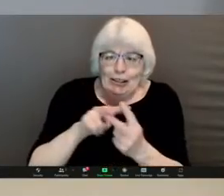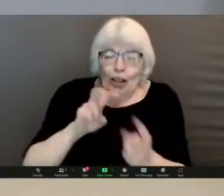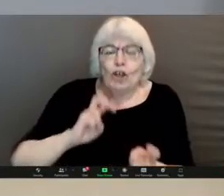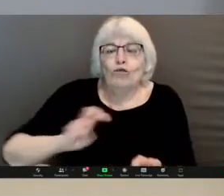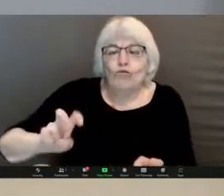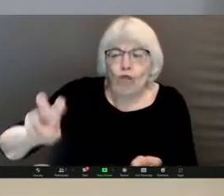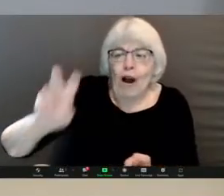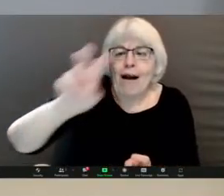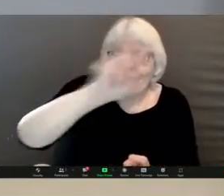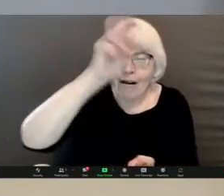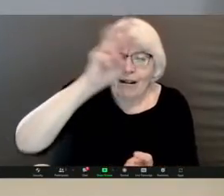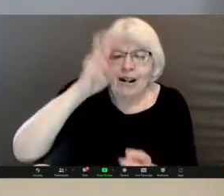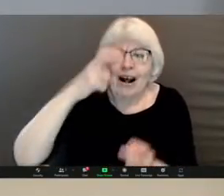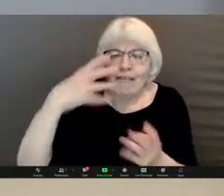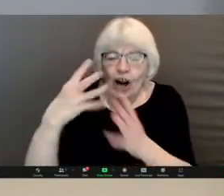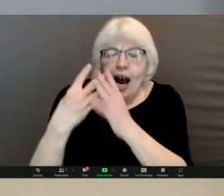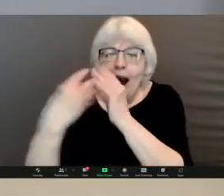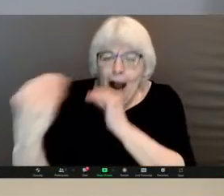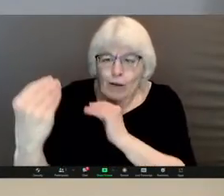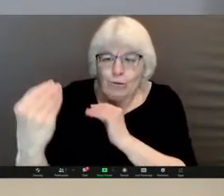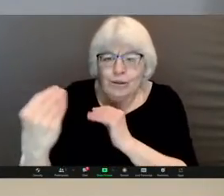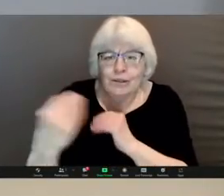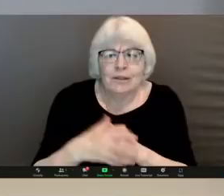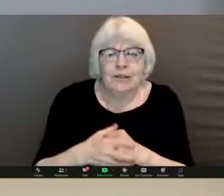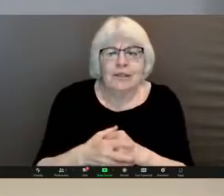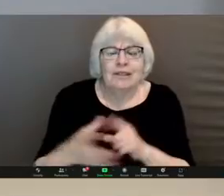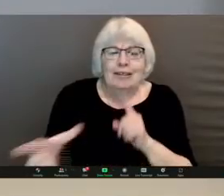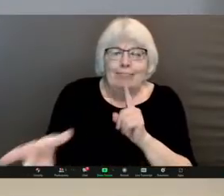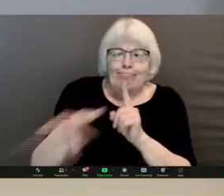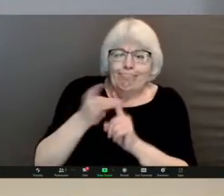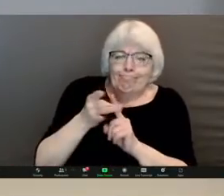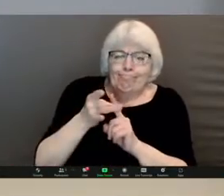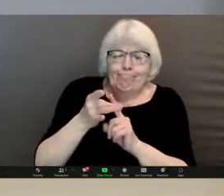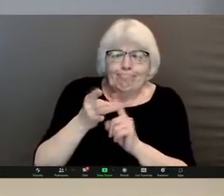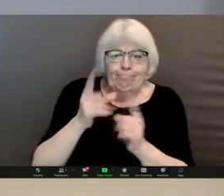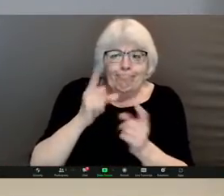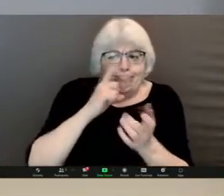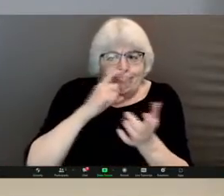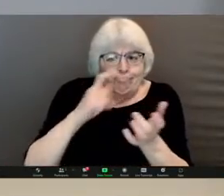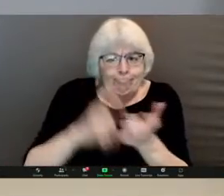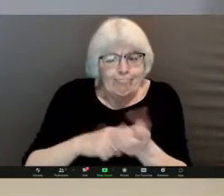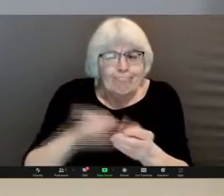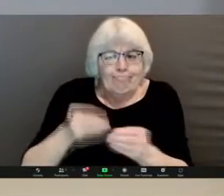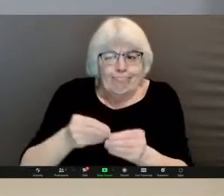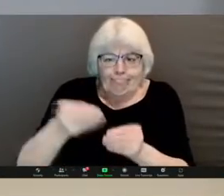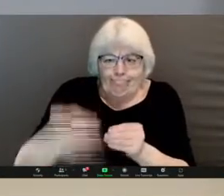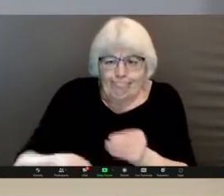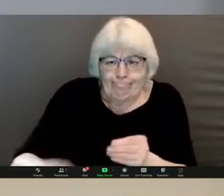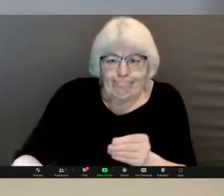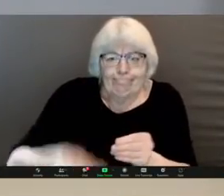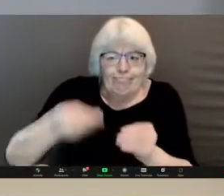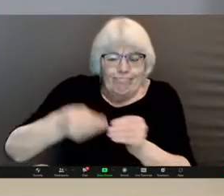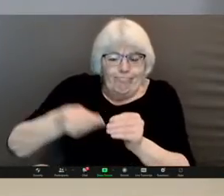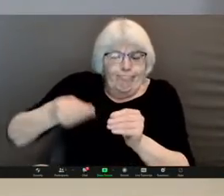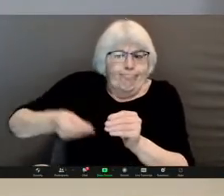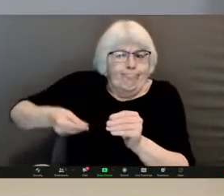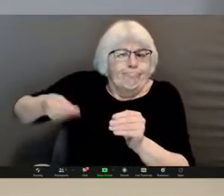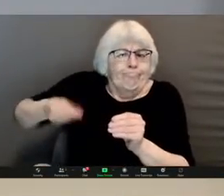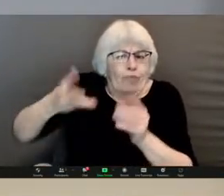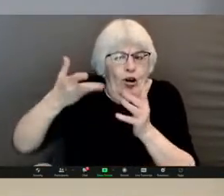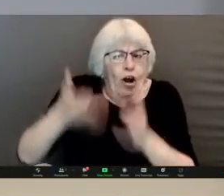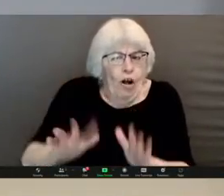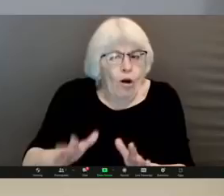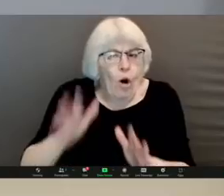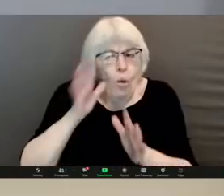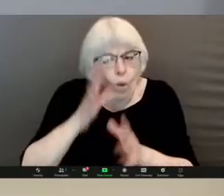notifications for these cases that will be posted on the website this afternoon. We currently have 5 active cases and have